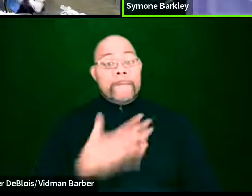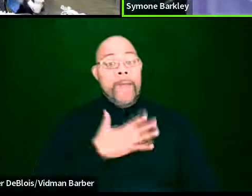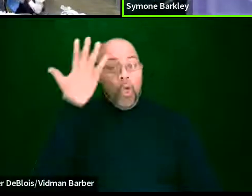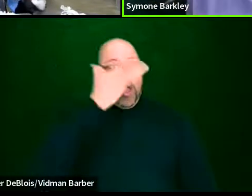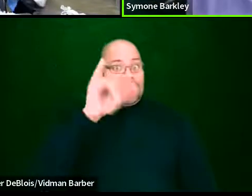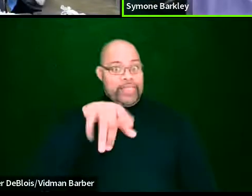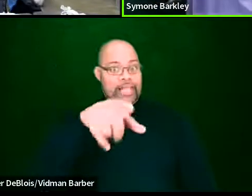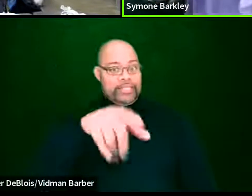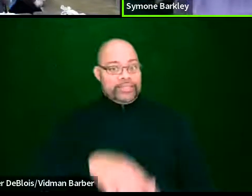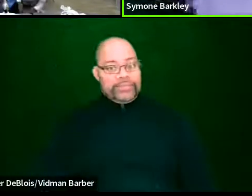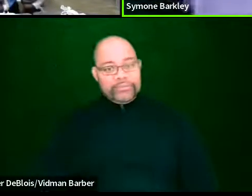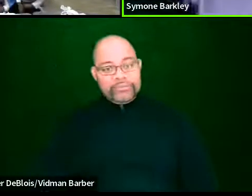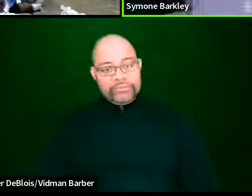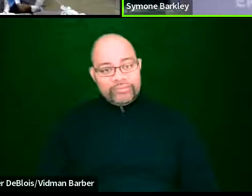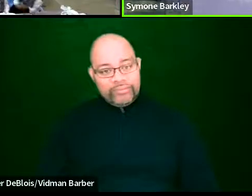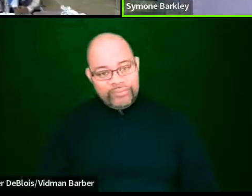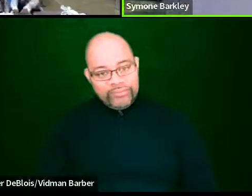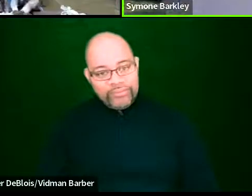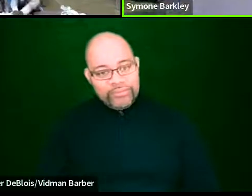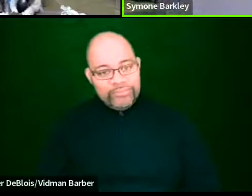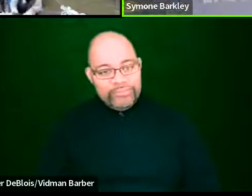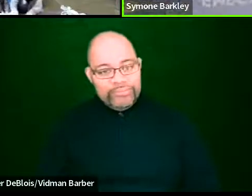like